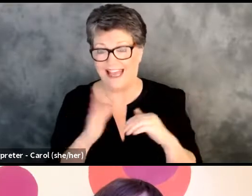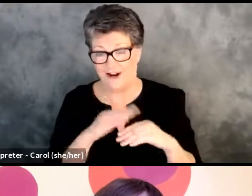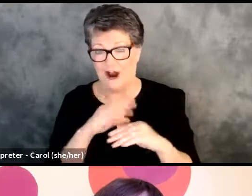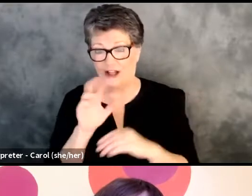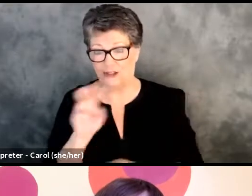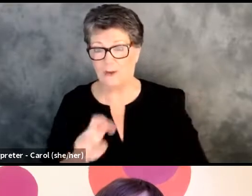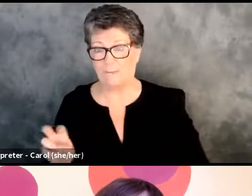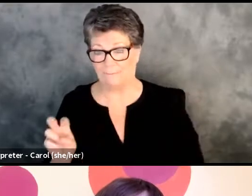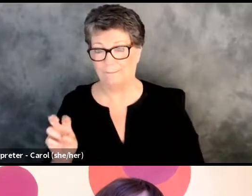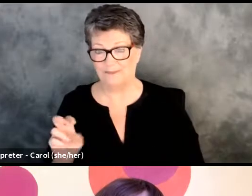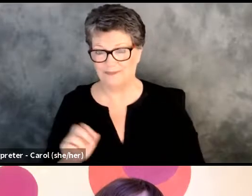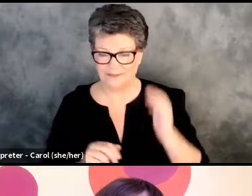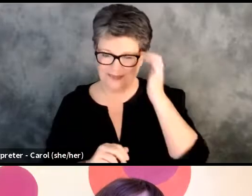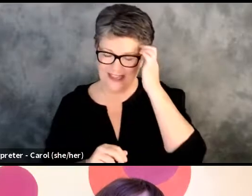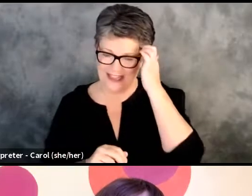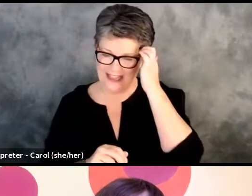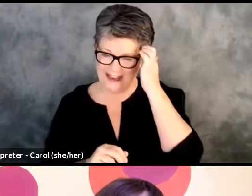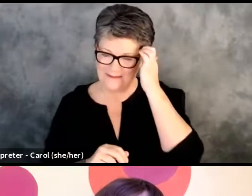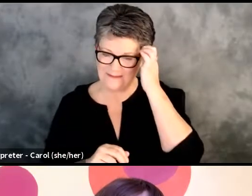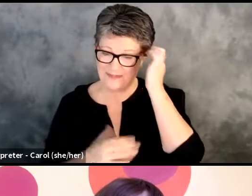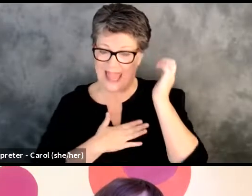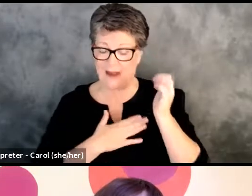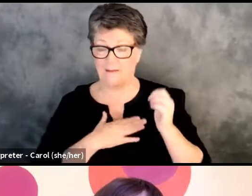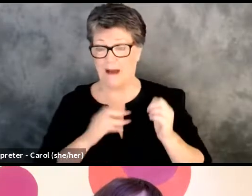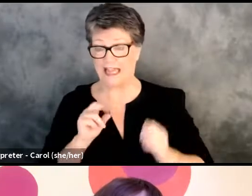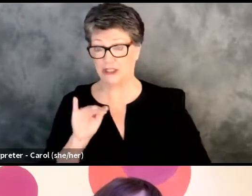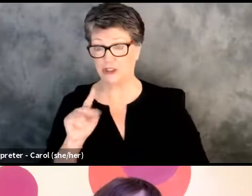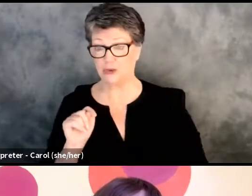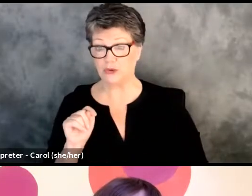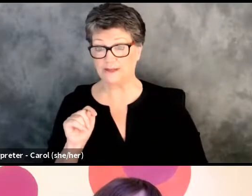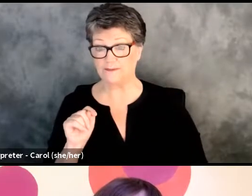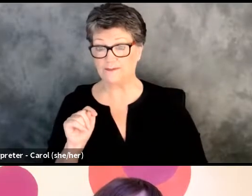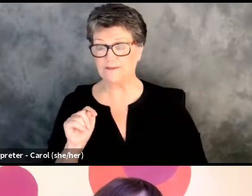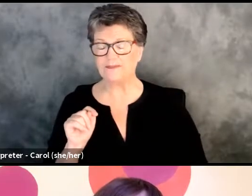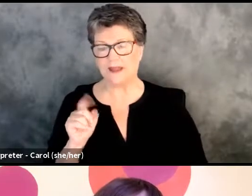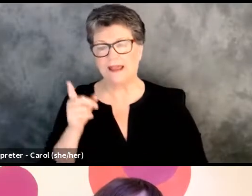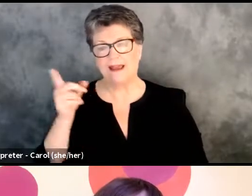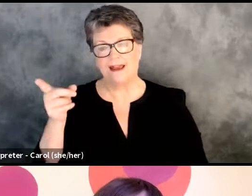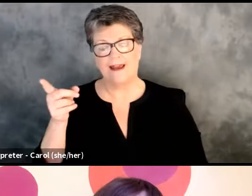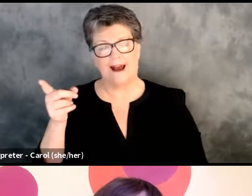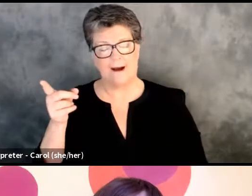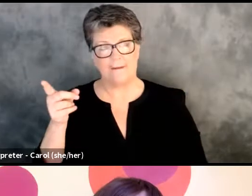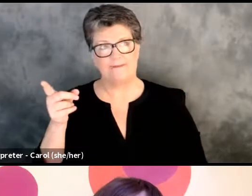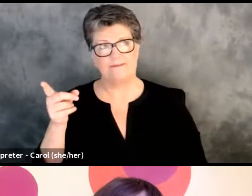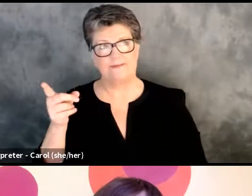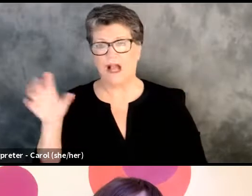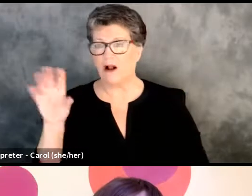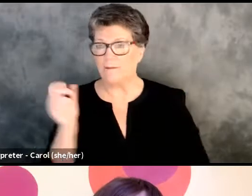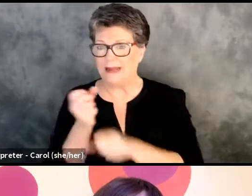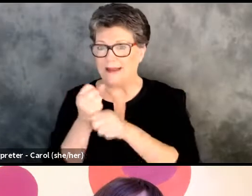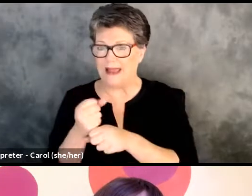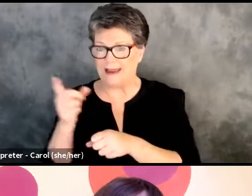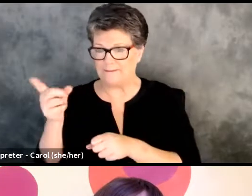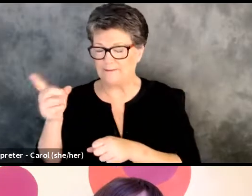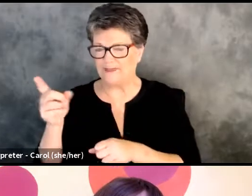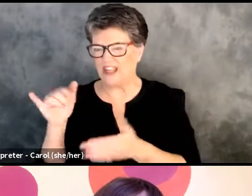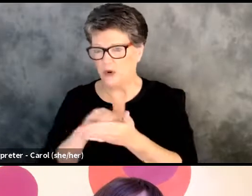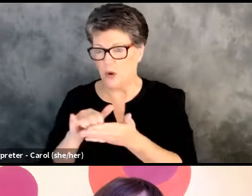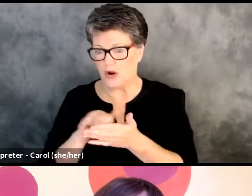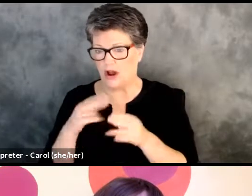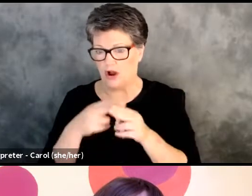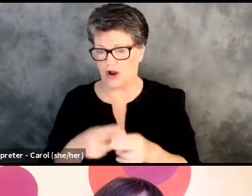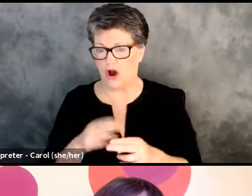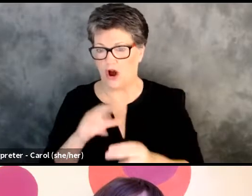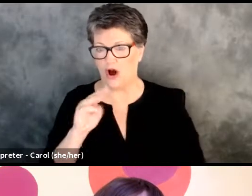Zoom. And my suit was made by a company in New York called